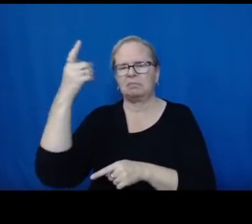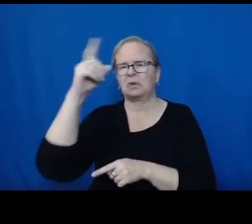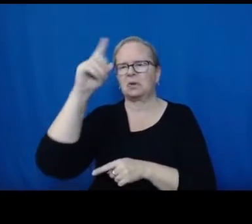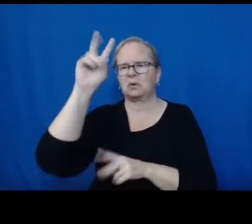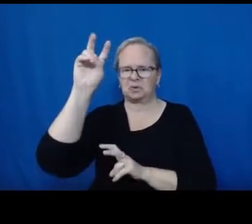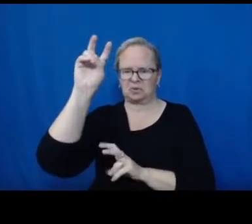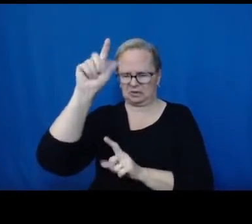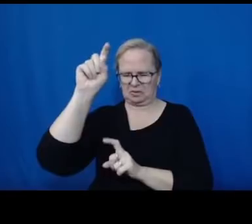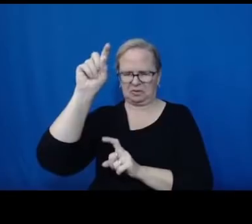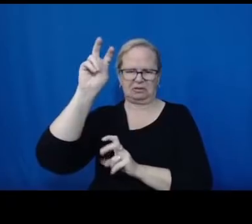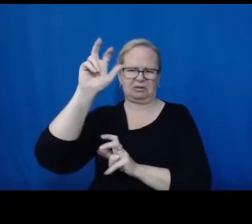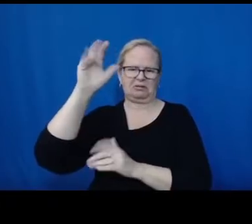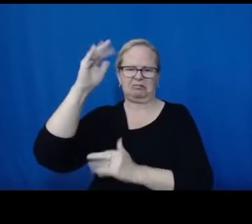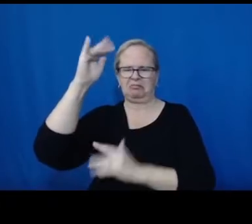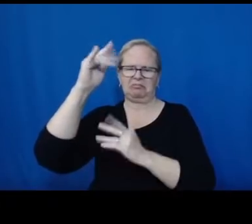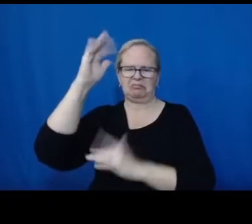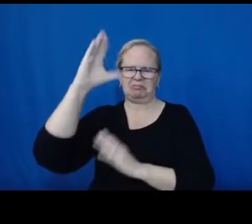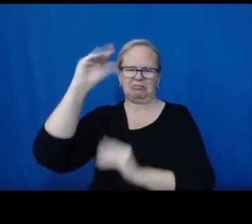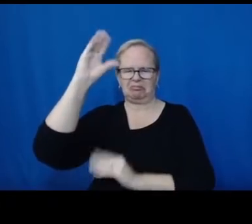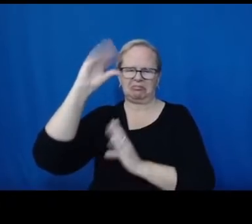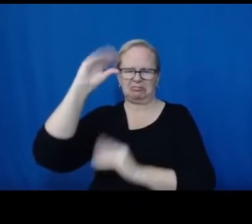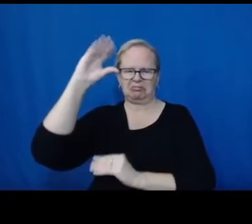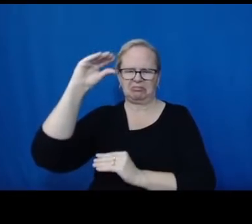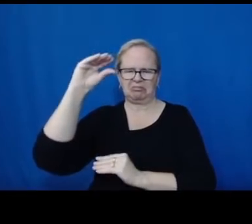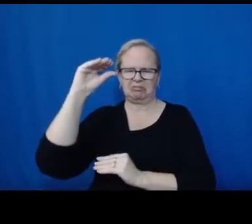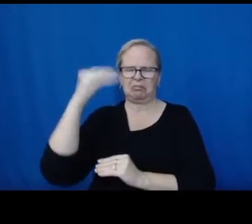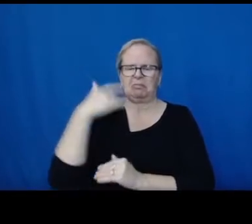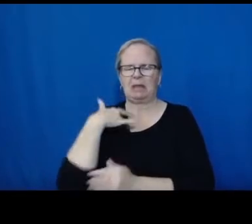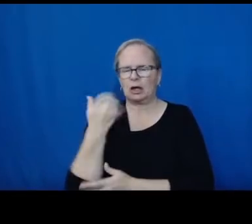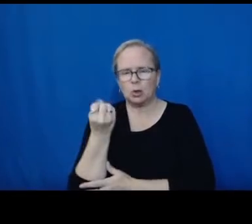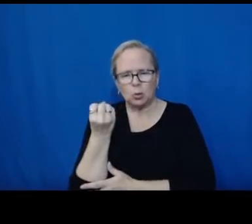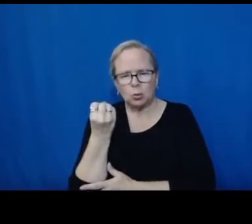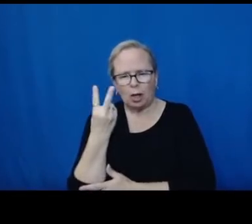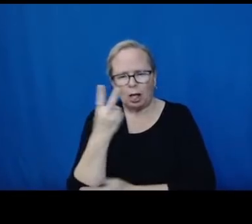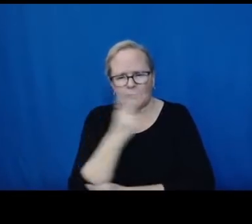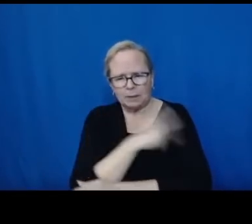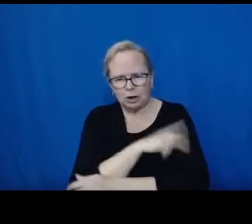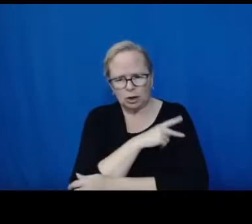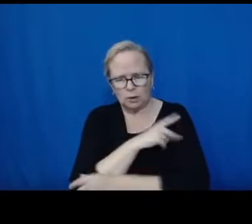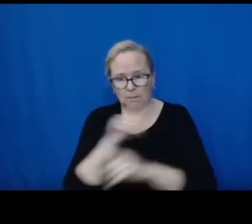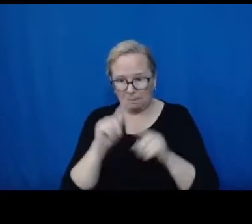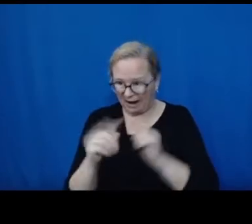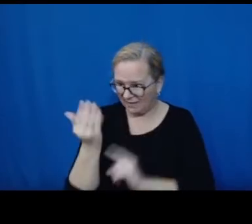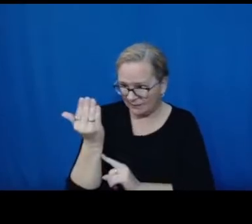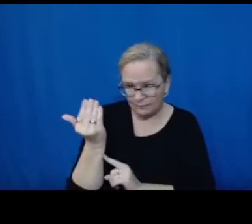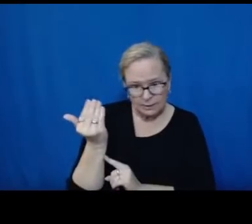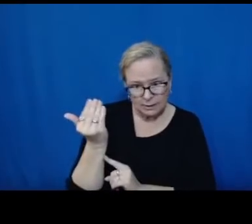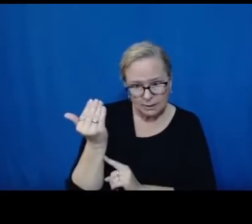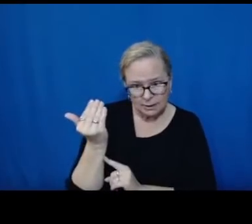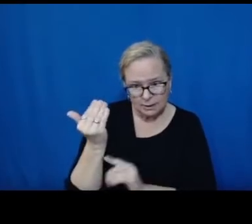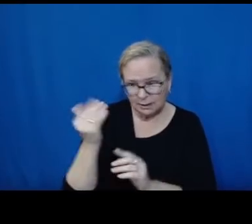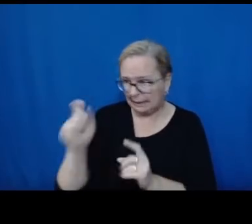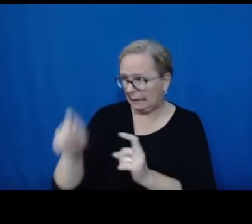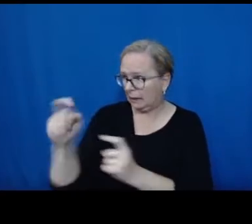I mean, when you have a hospital that typically has 12 inpatient beds and they have 15 patients, that's a pretty significant